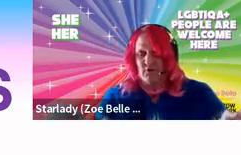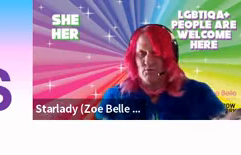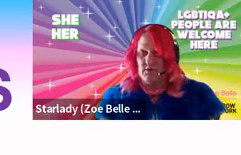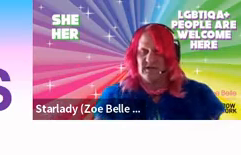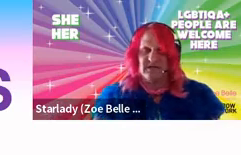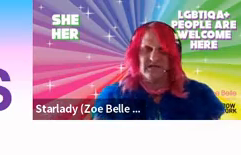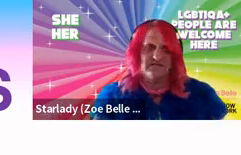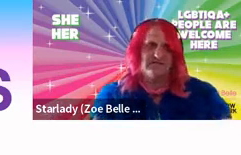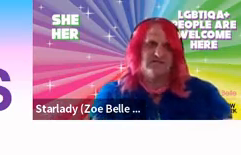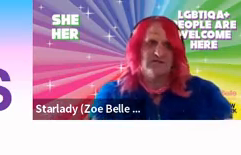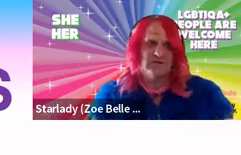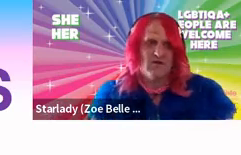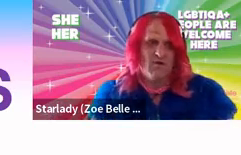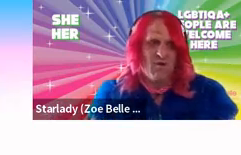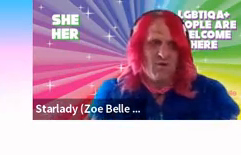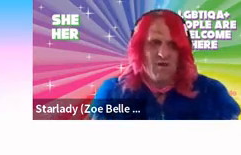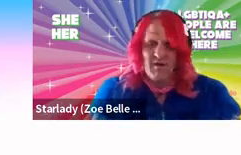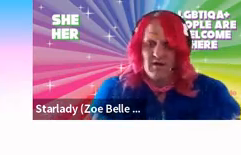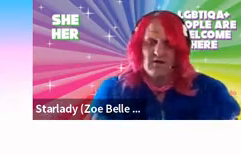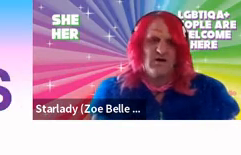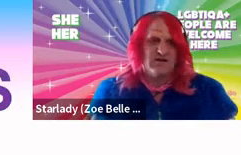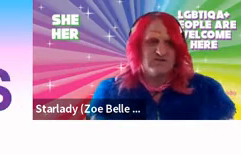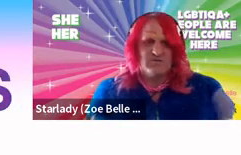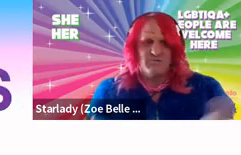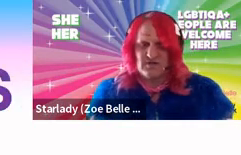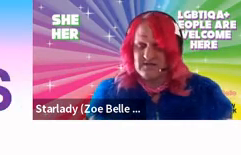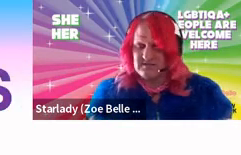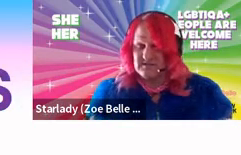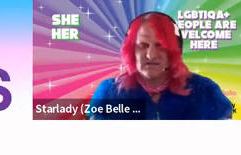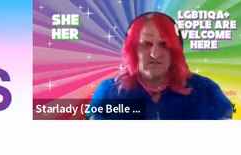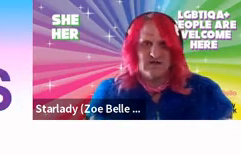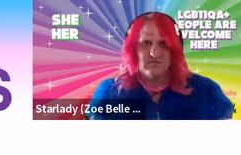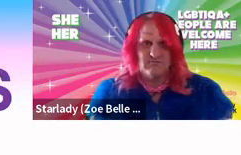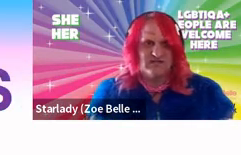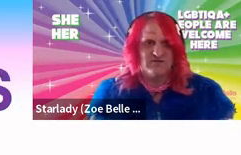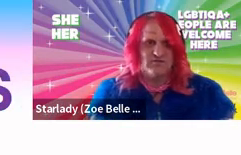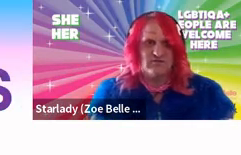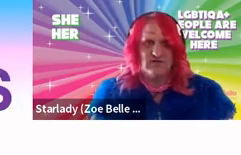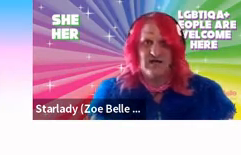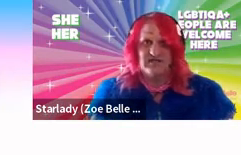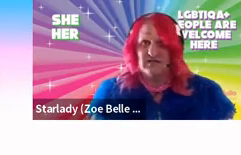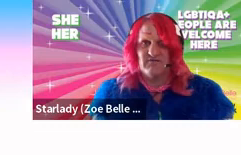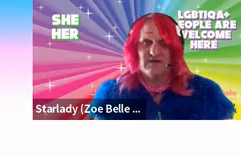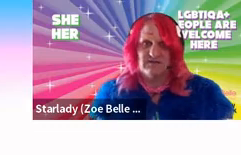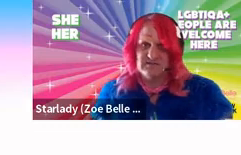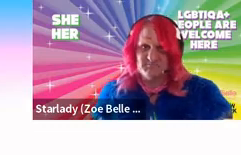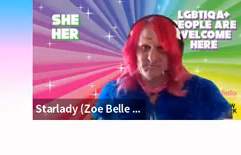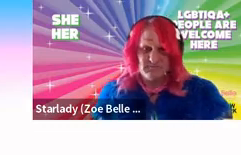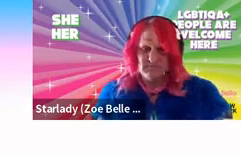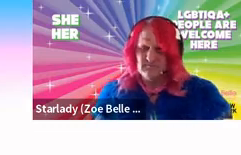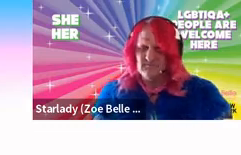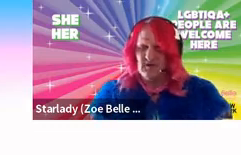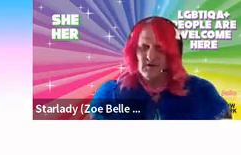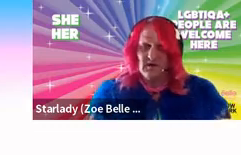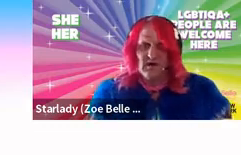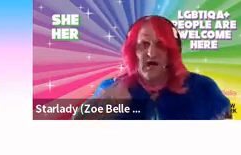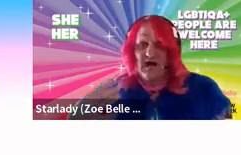out for what it is. It also portrays us as sexual deviants.